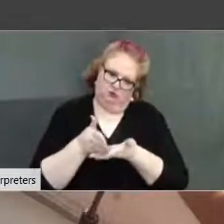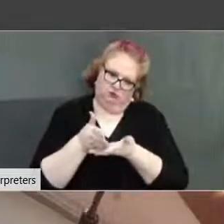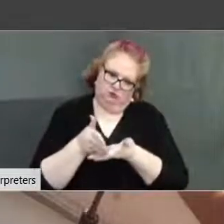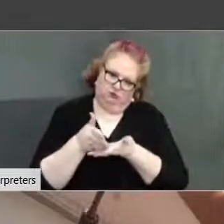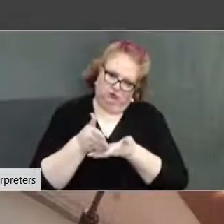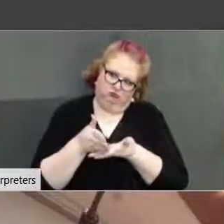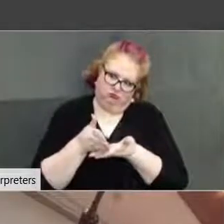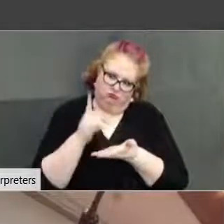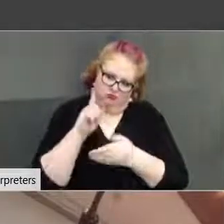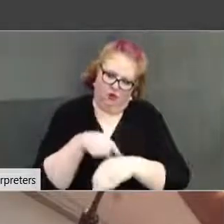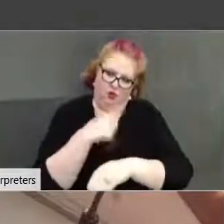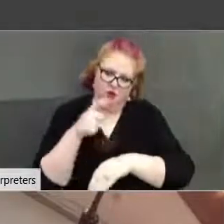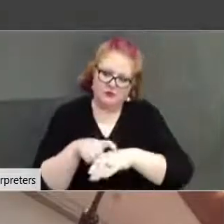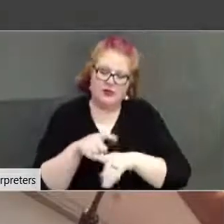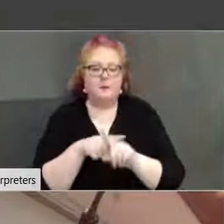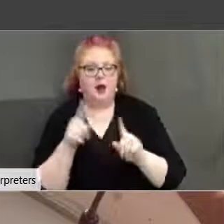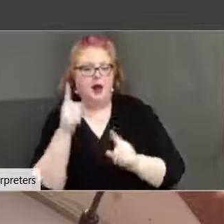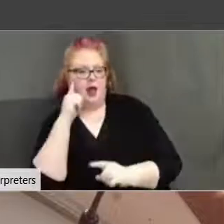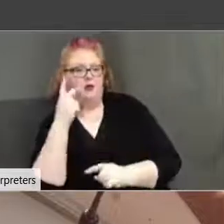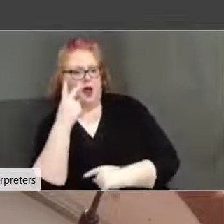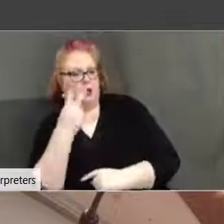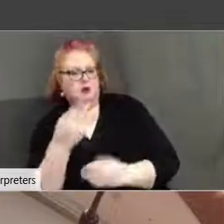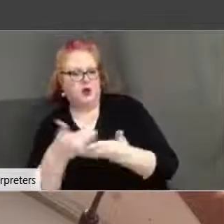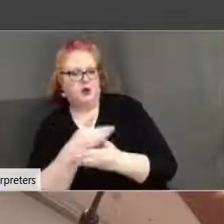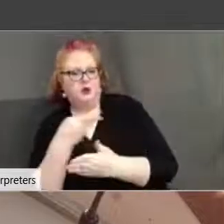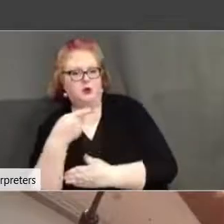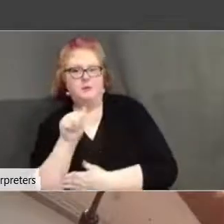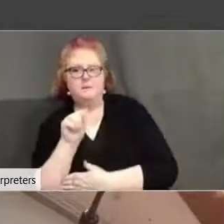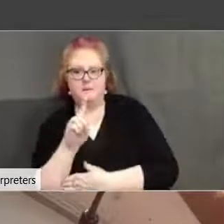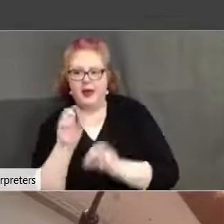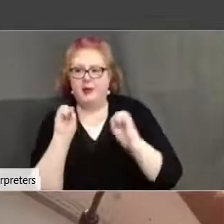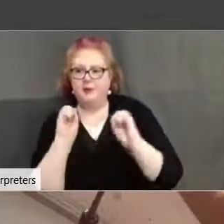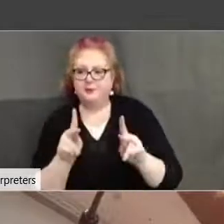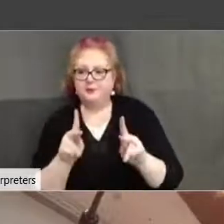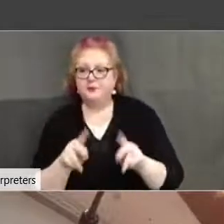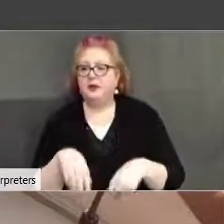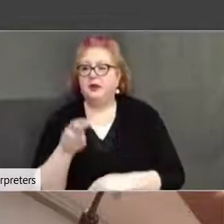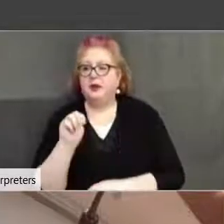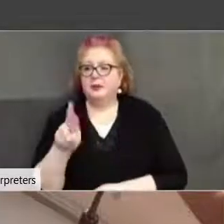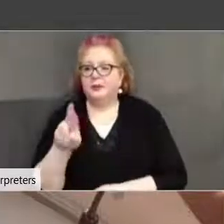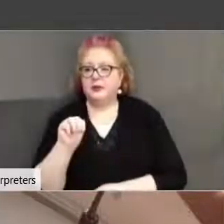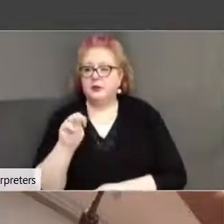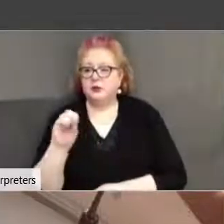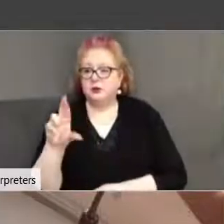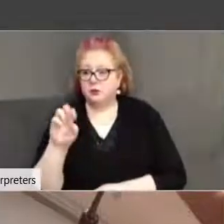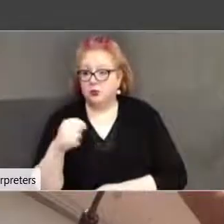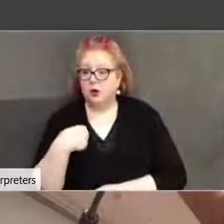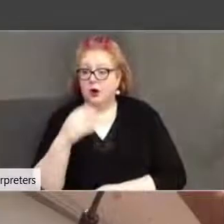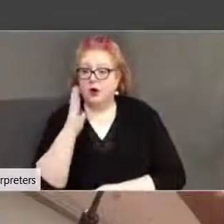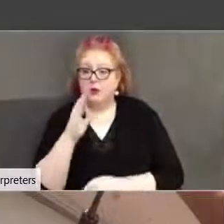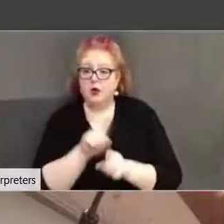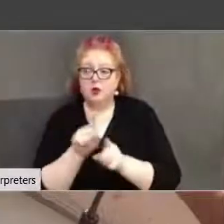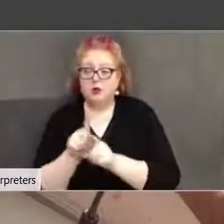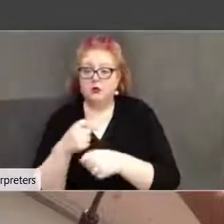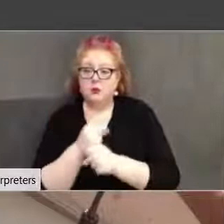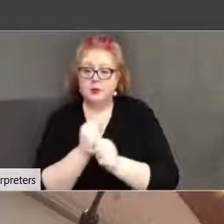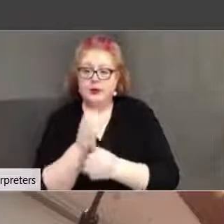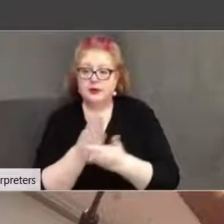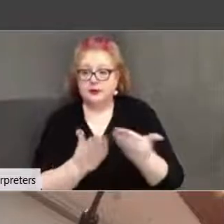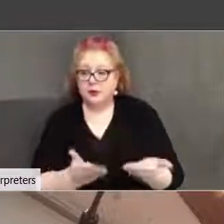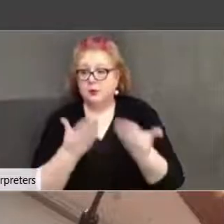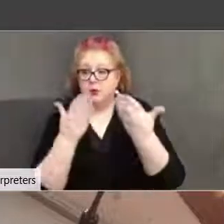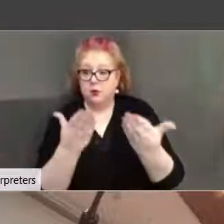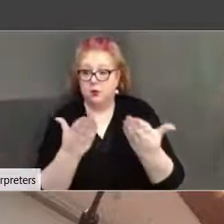pad out there. Okay. Mr. Moore, I'll be submitting some requests for a few improvements for